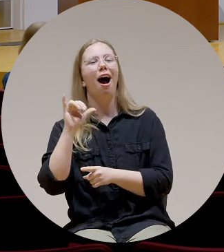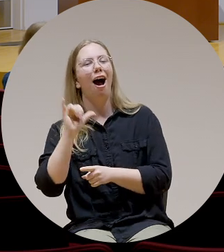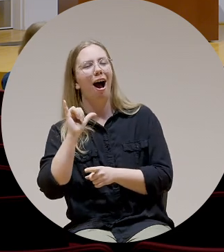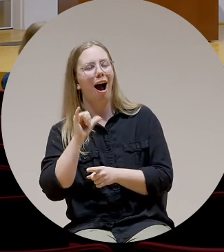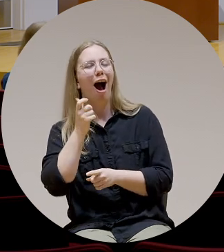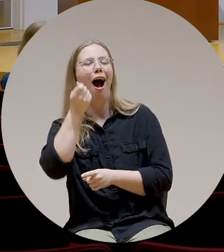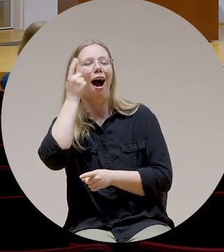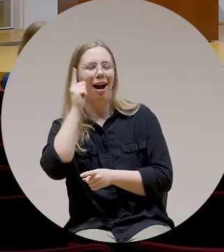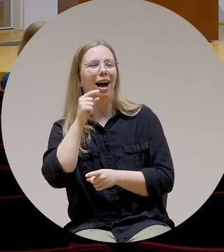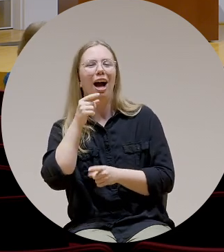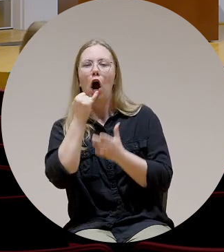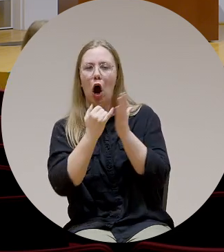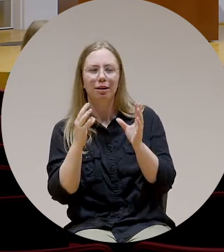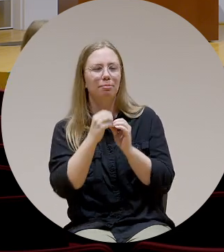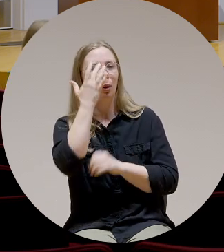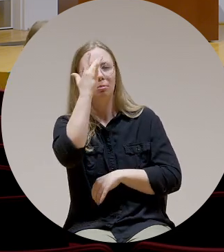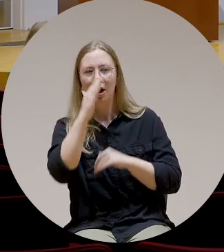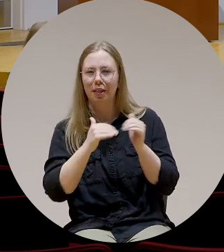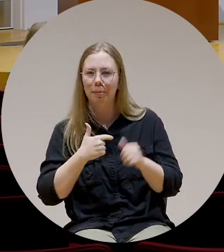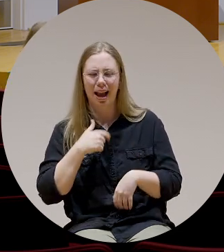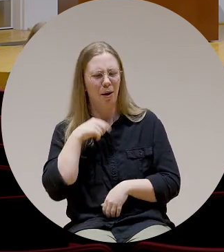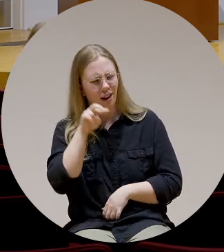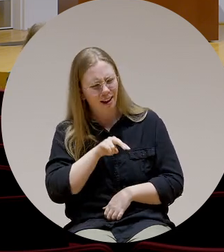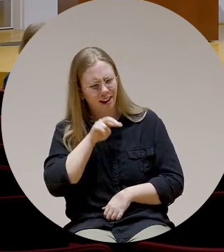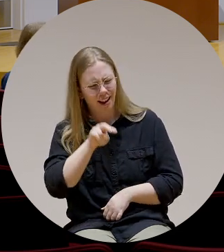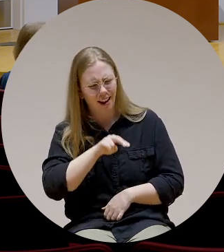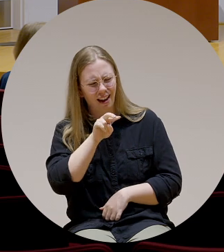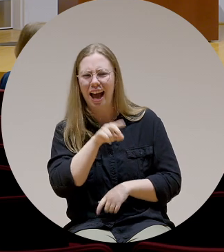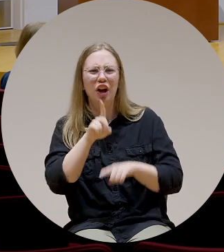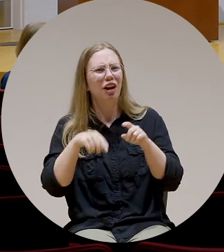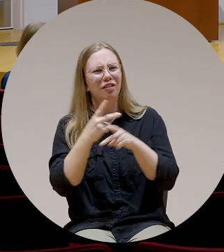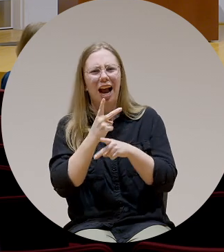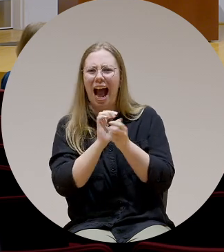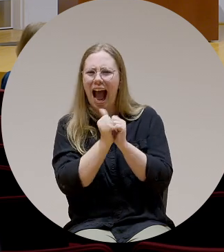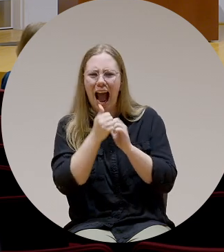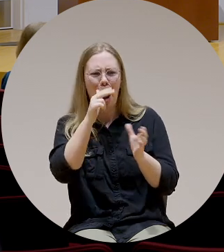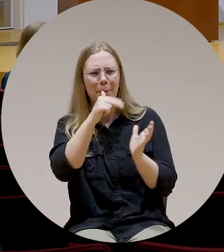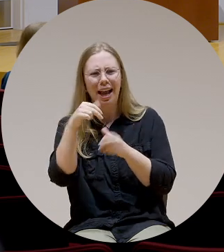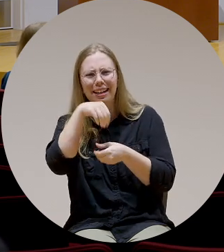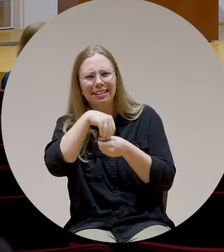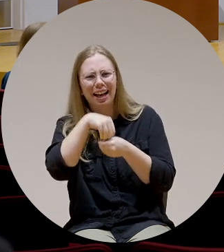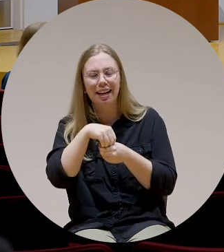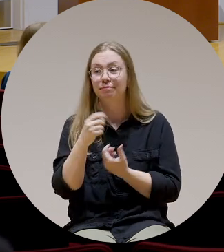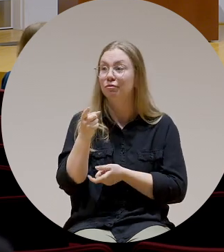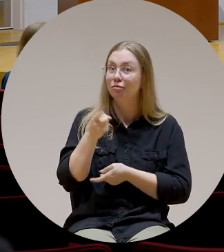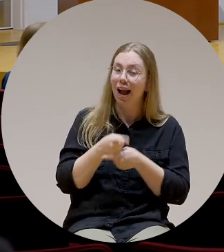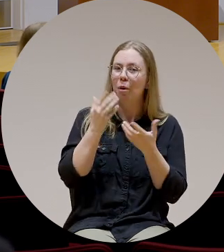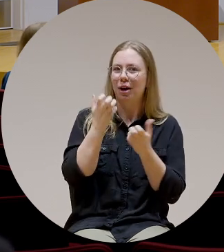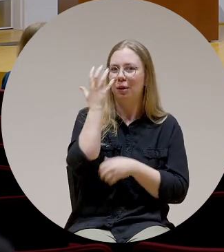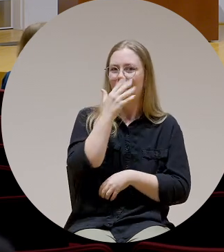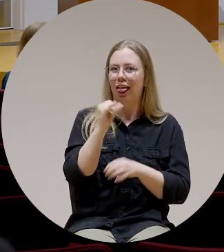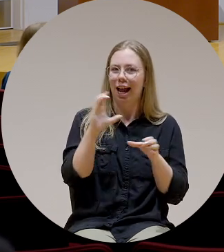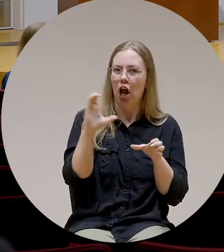She's smarter than me because I kept looking at it last night and I could not get to that point. Right, Okay. but to make it look like that concrete, but